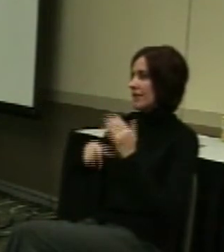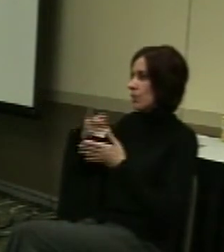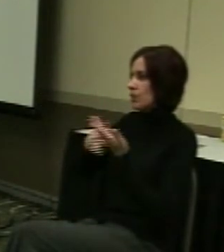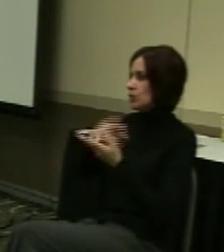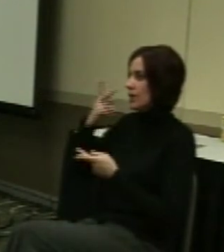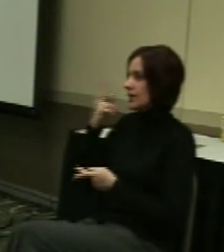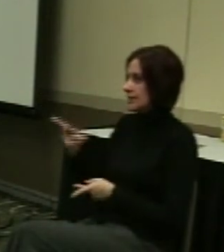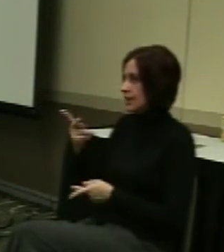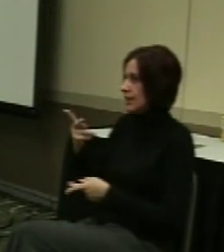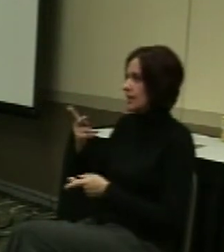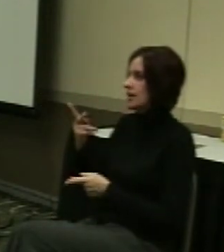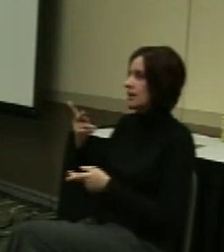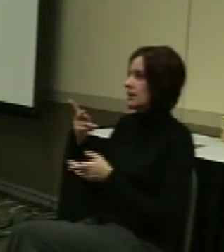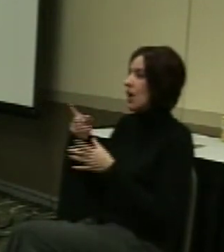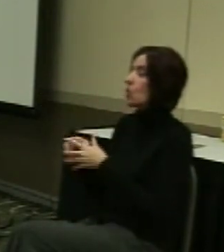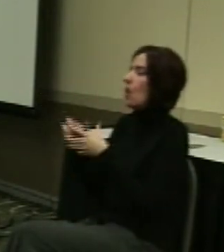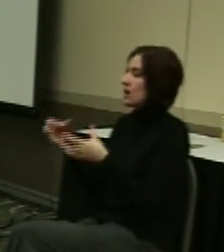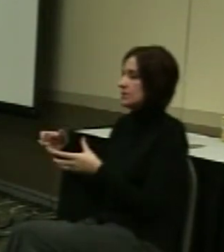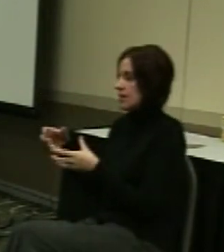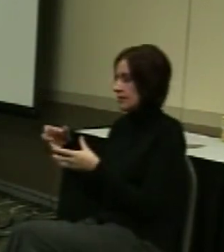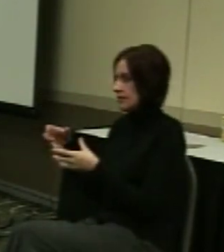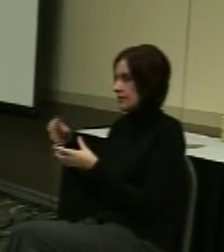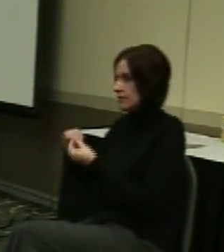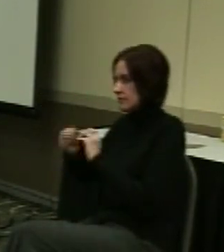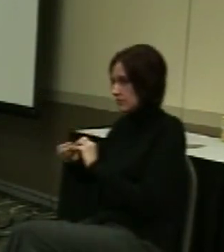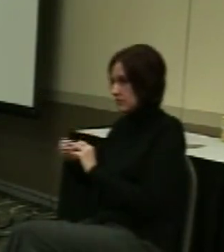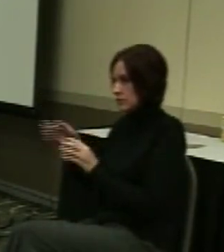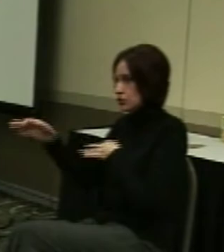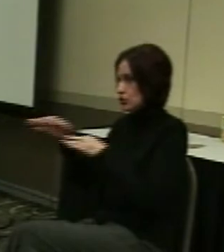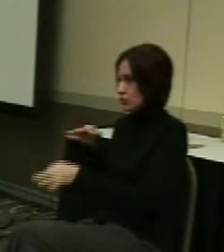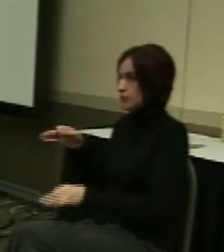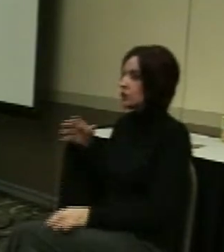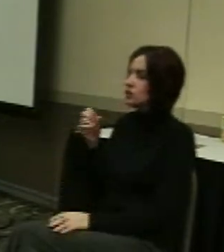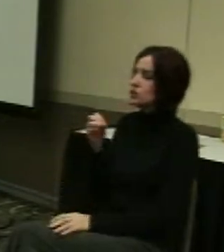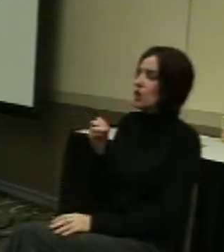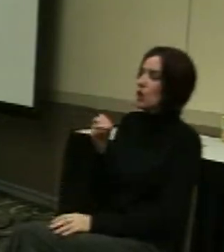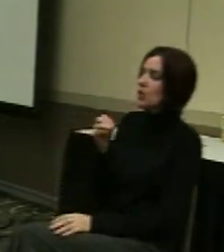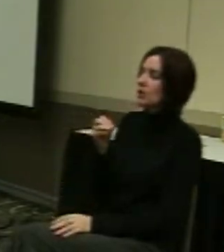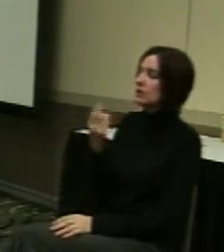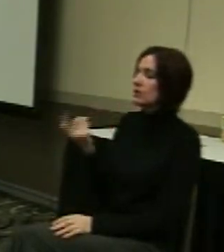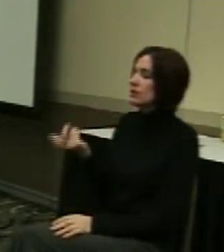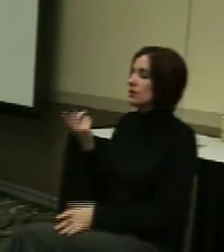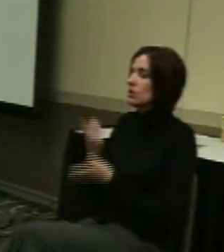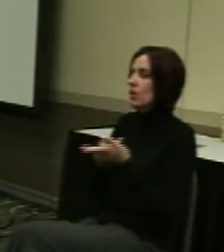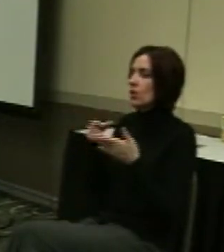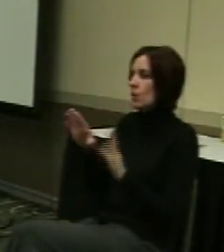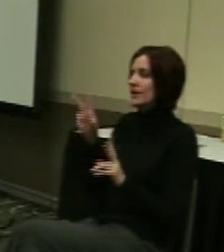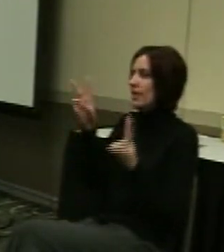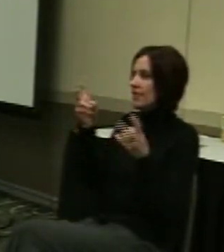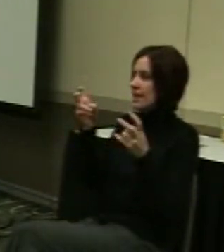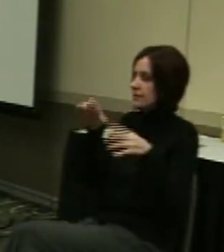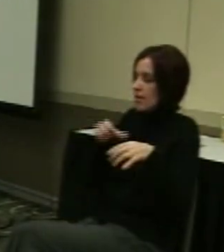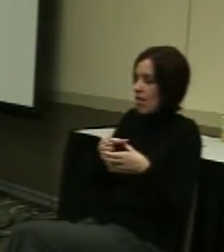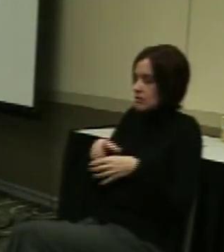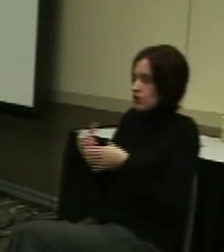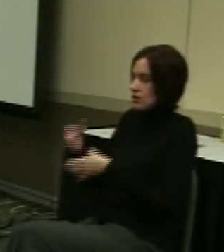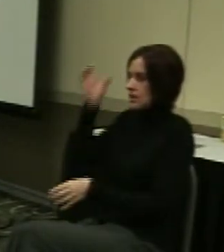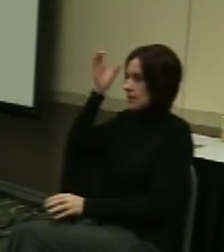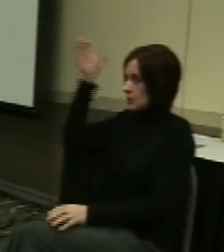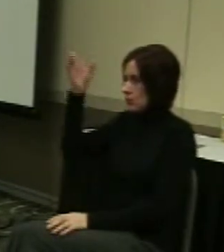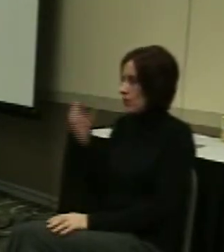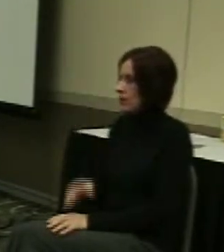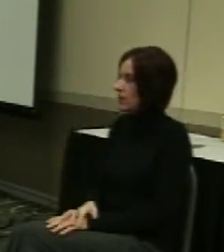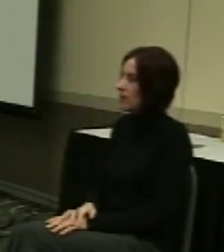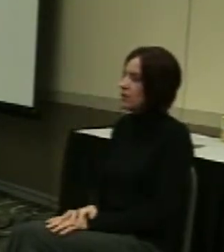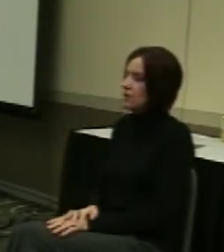quantitative description. So what ways do the themes cluster conceptually? Like,